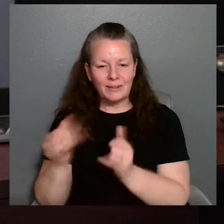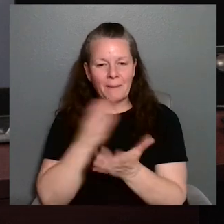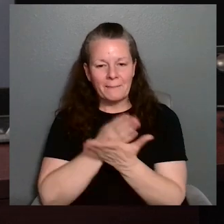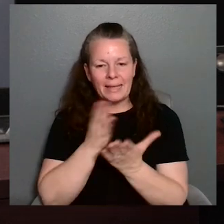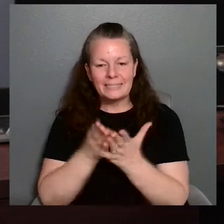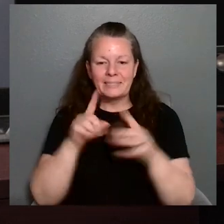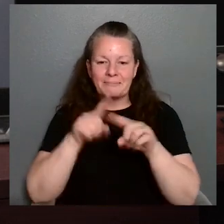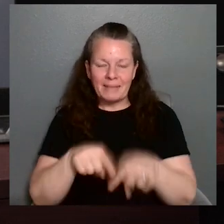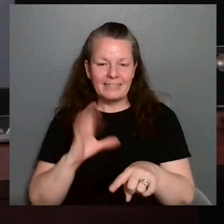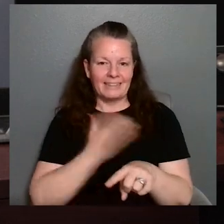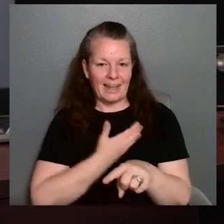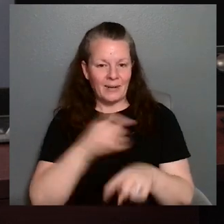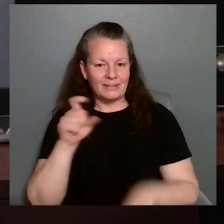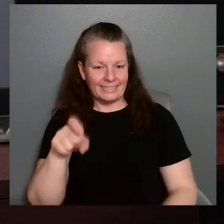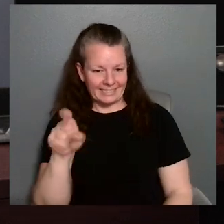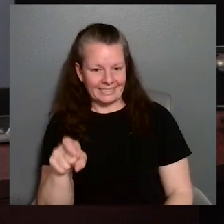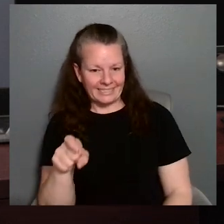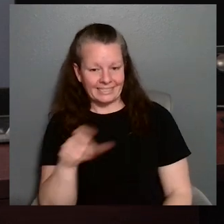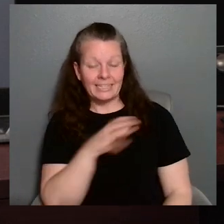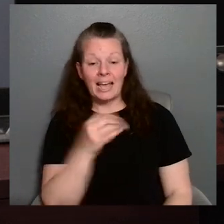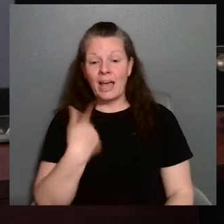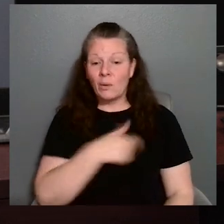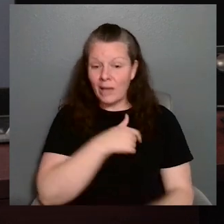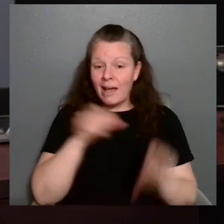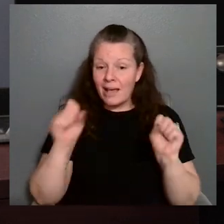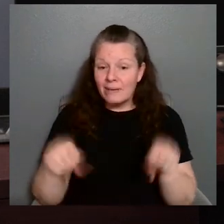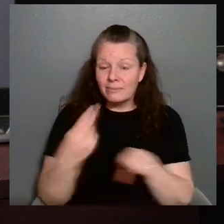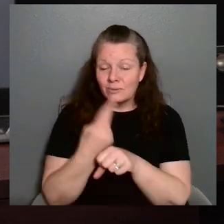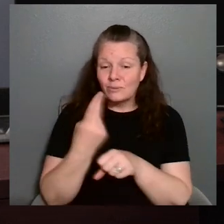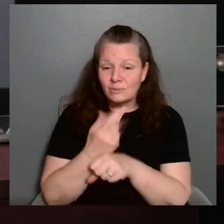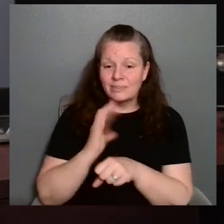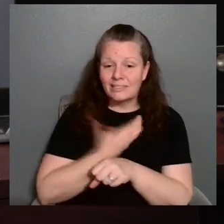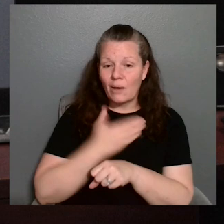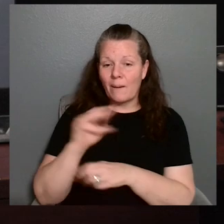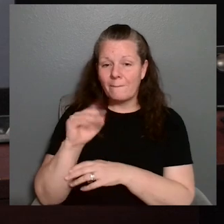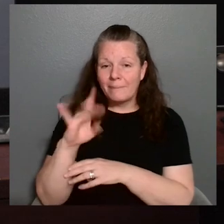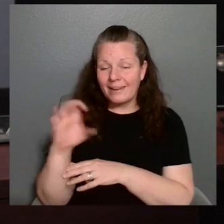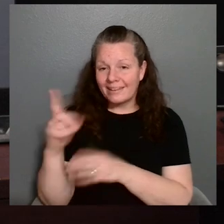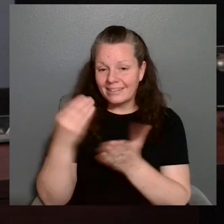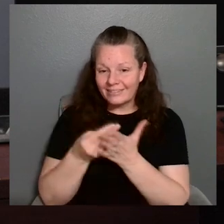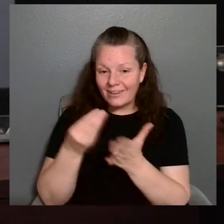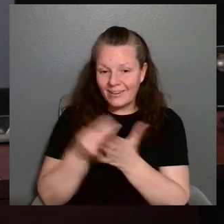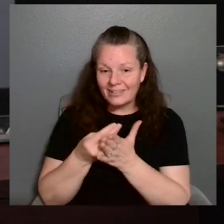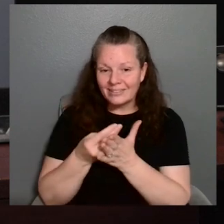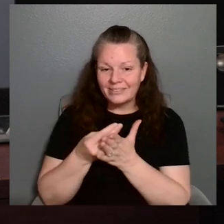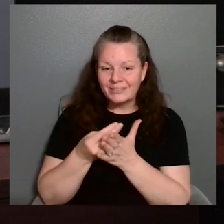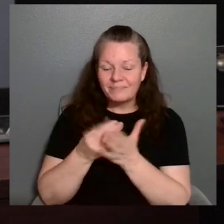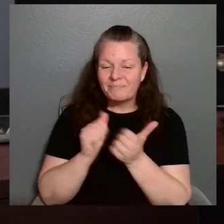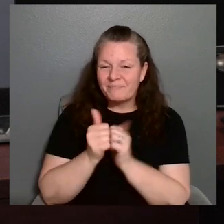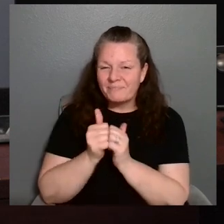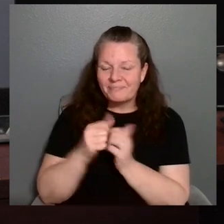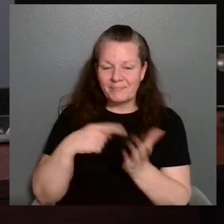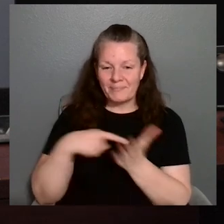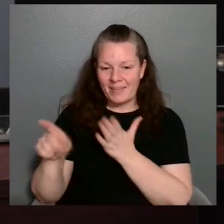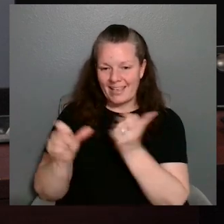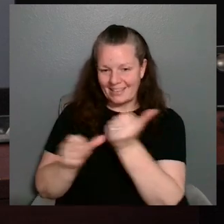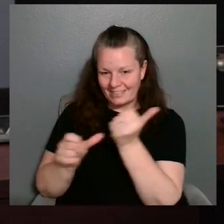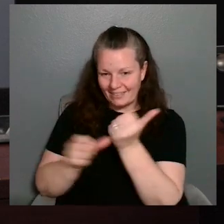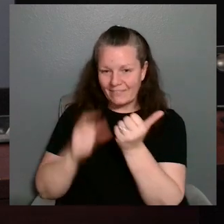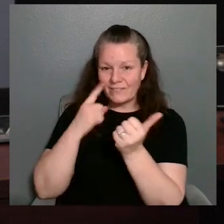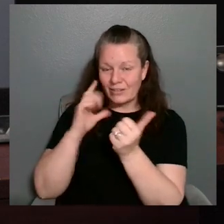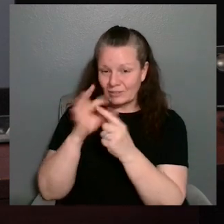individualized budget based on our needs, and we are able to use our Medicaid dollars to pay